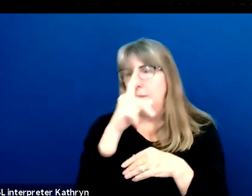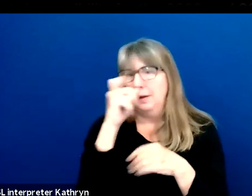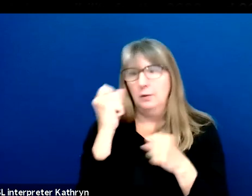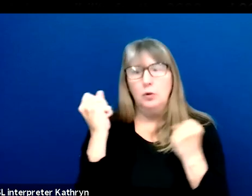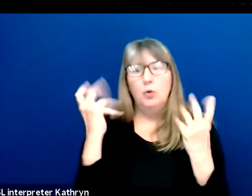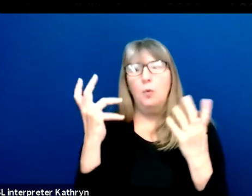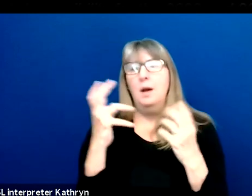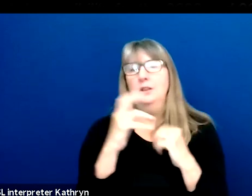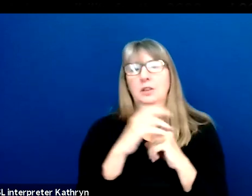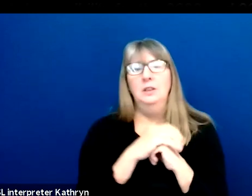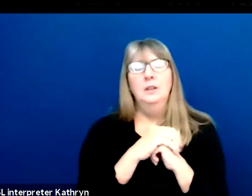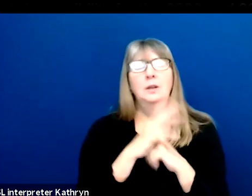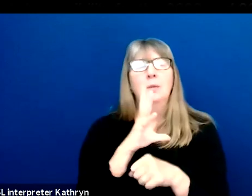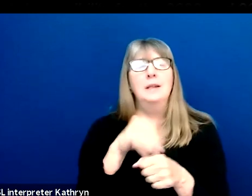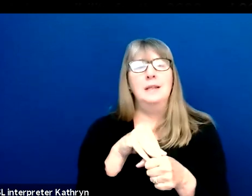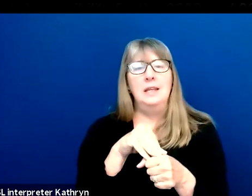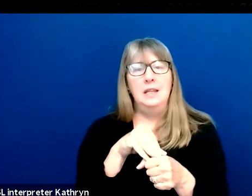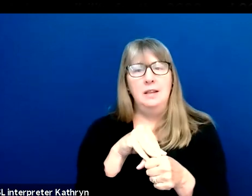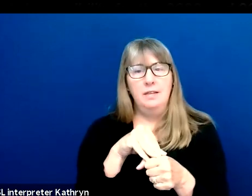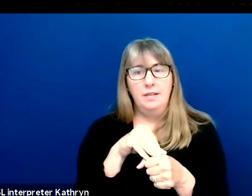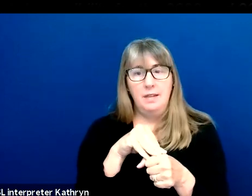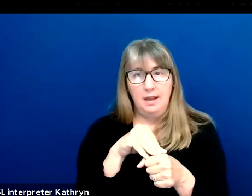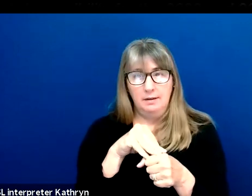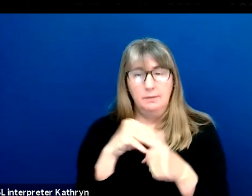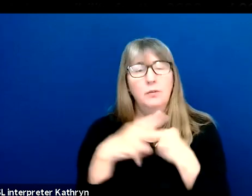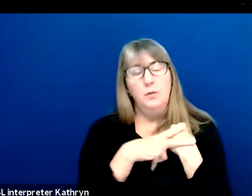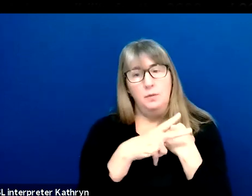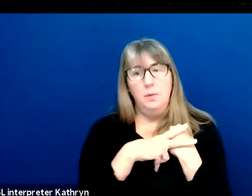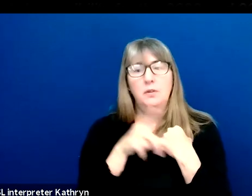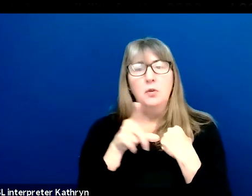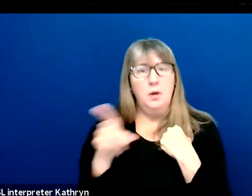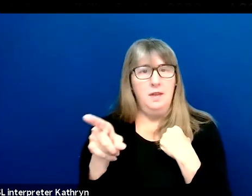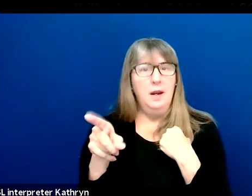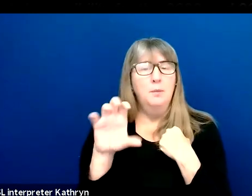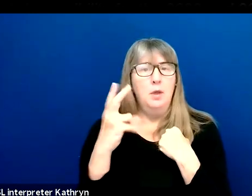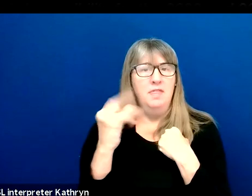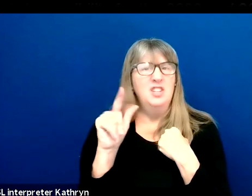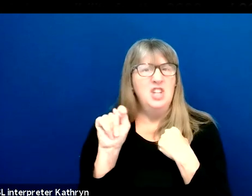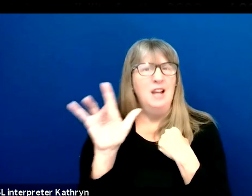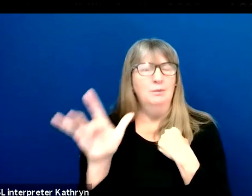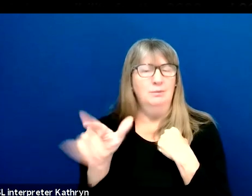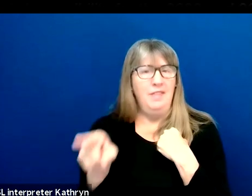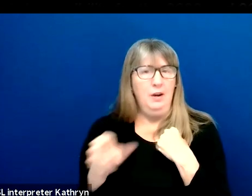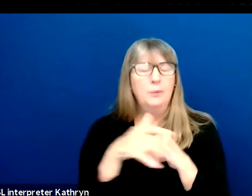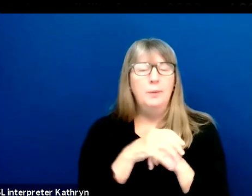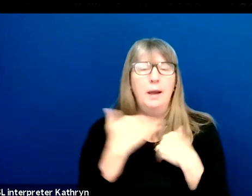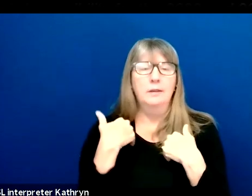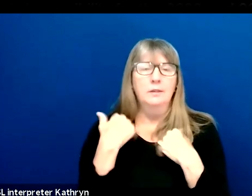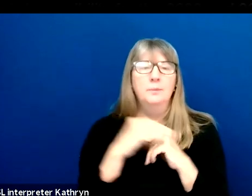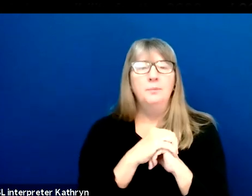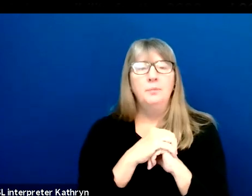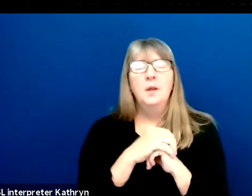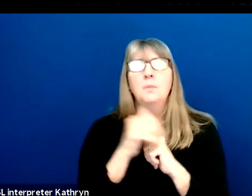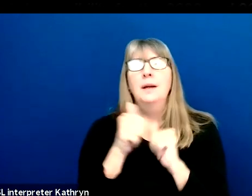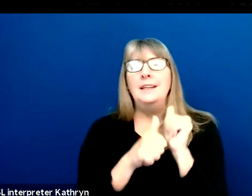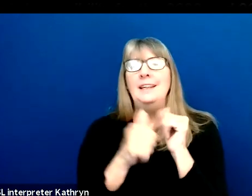but it is in that GitHub repository that I put in the chat. So first I sonified each line individually,